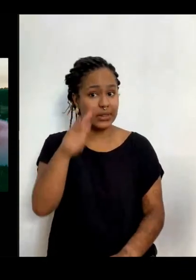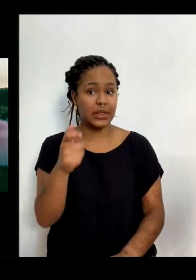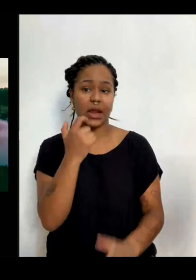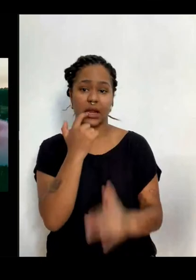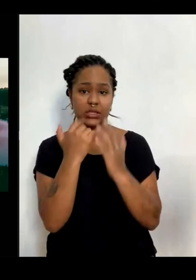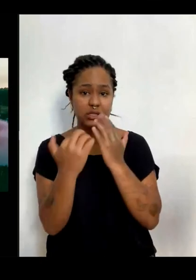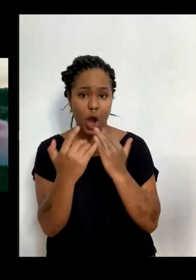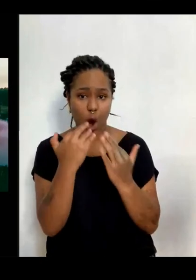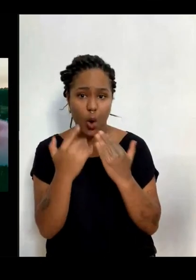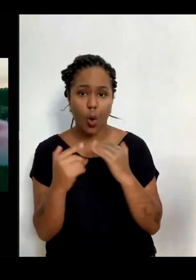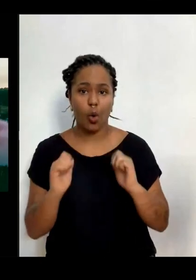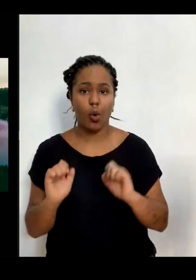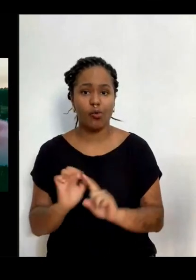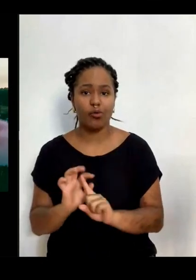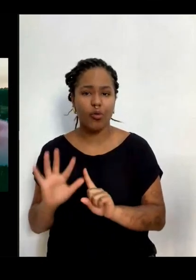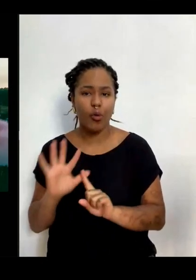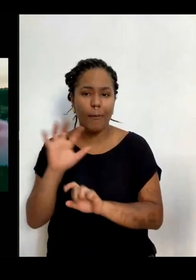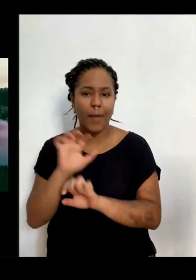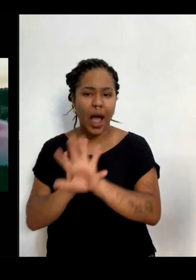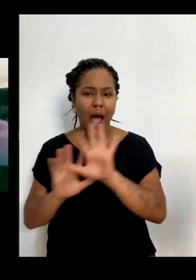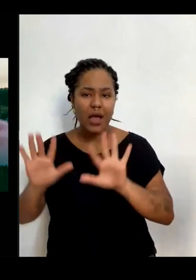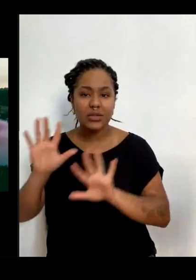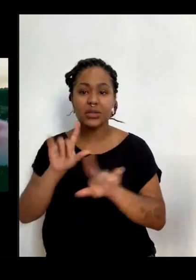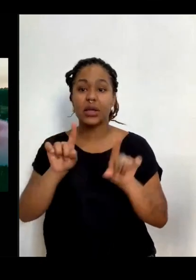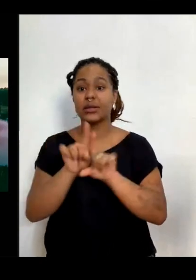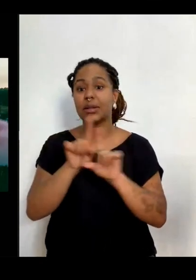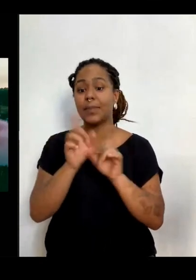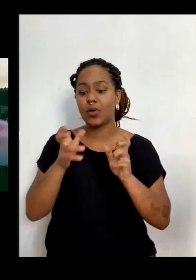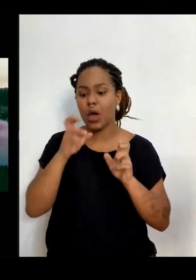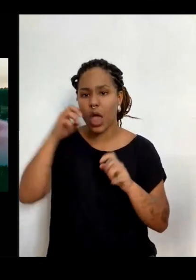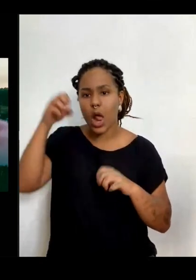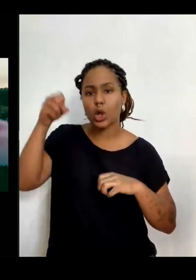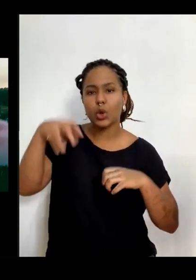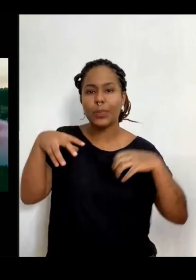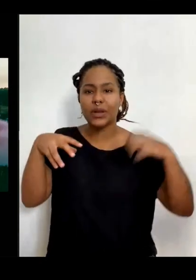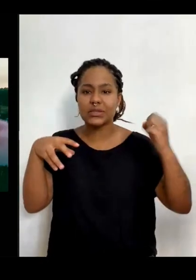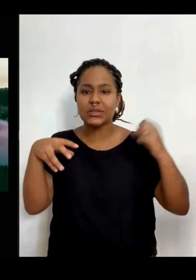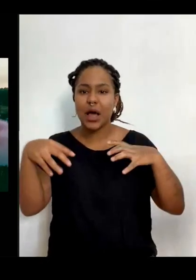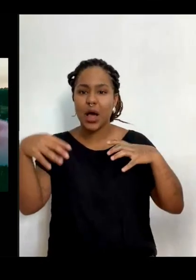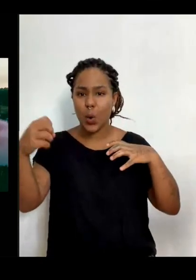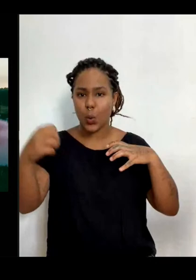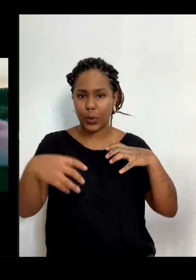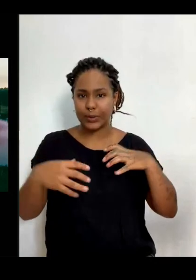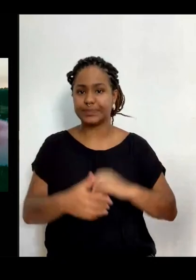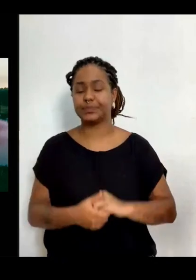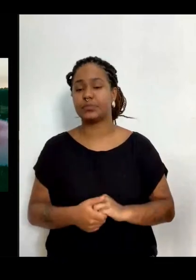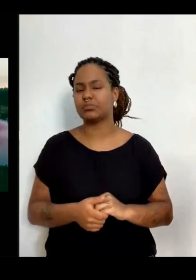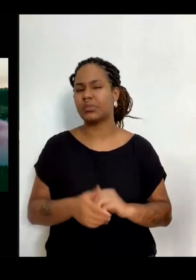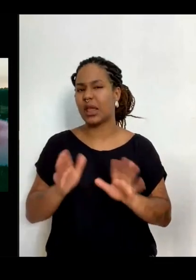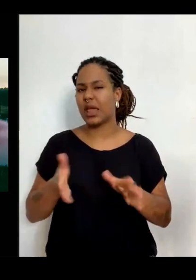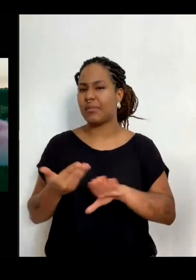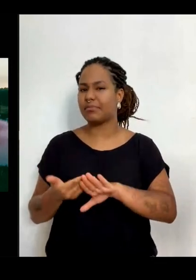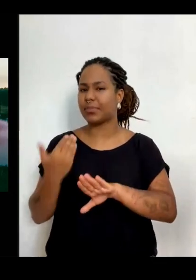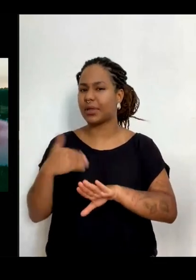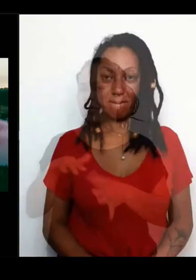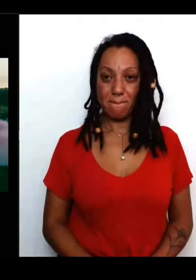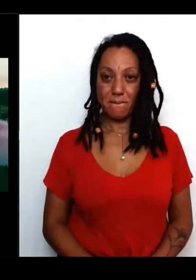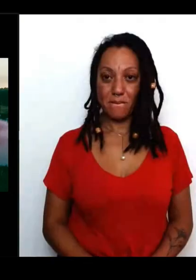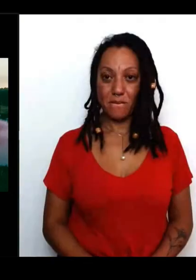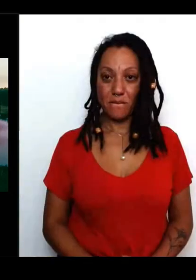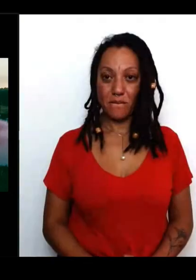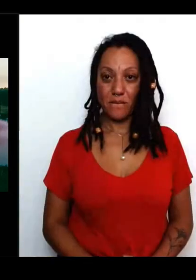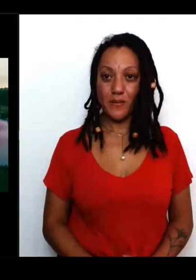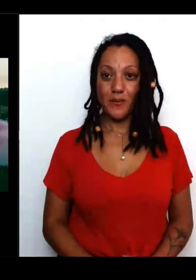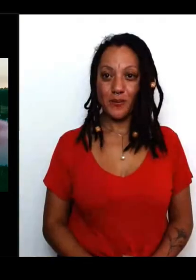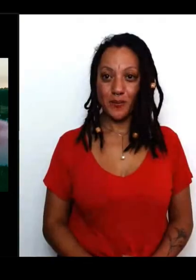illumination this was around the same time I was painting images like through the flower which also have